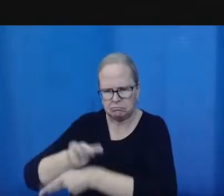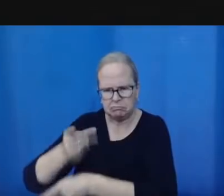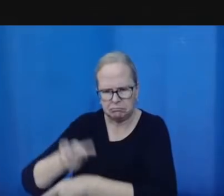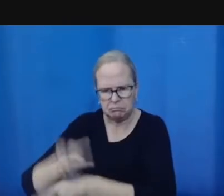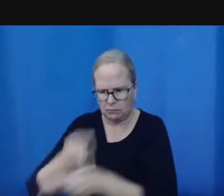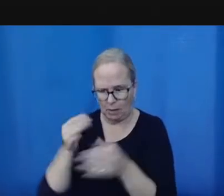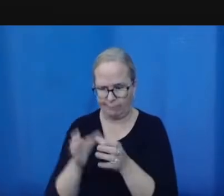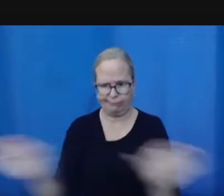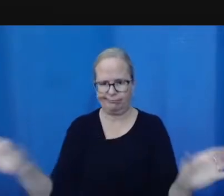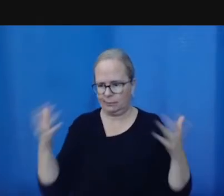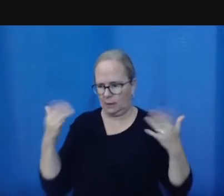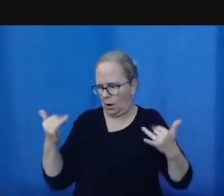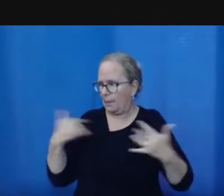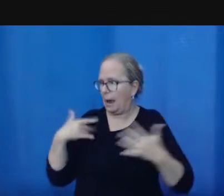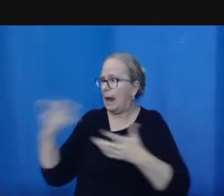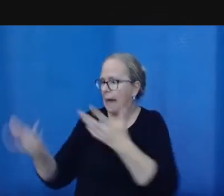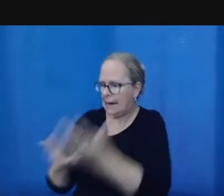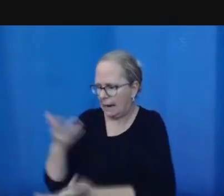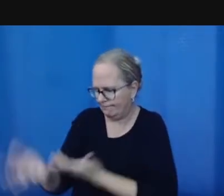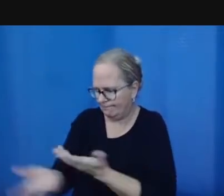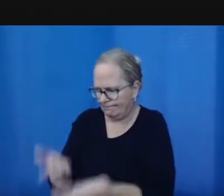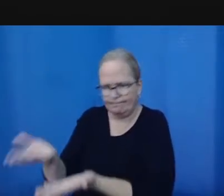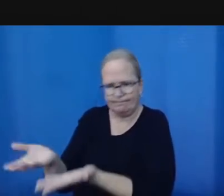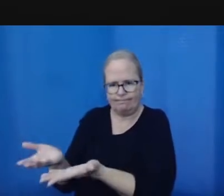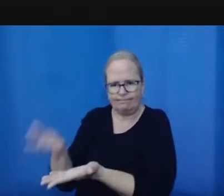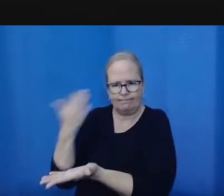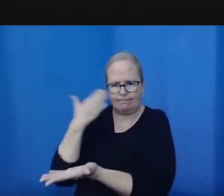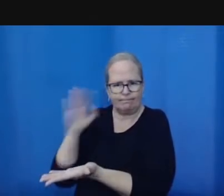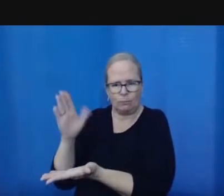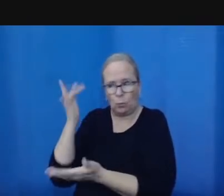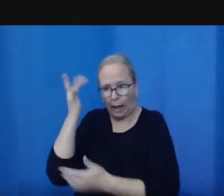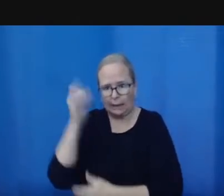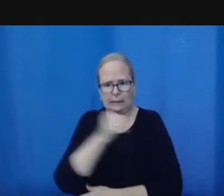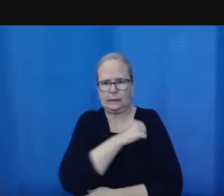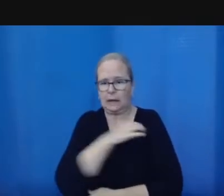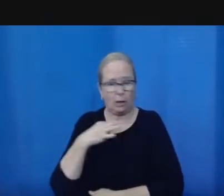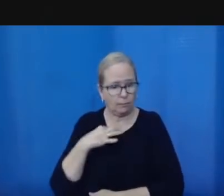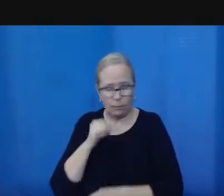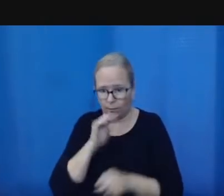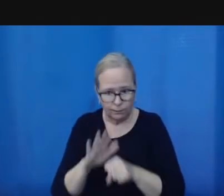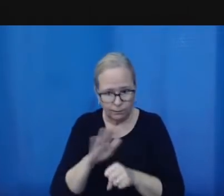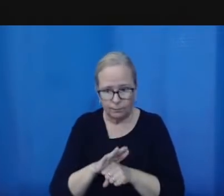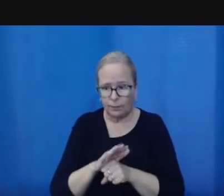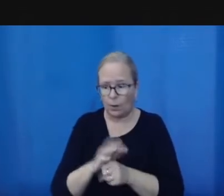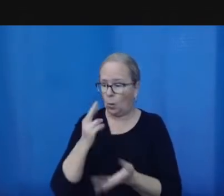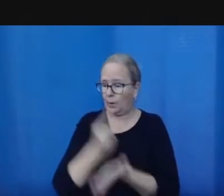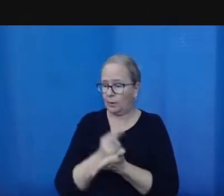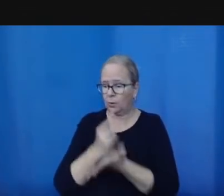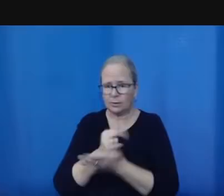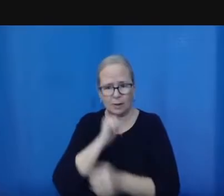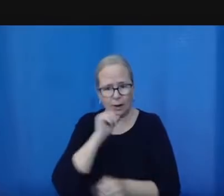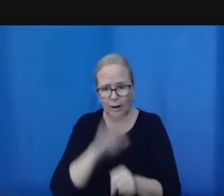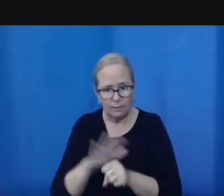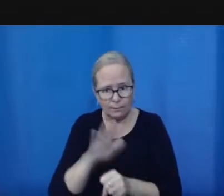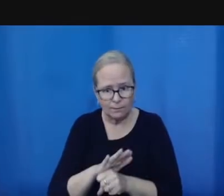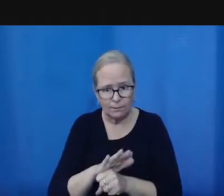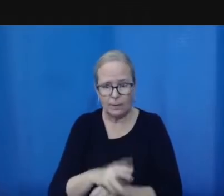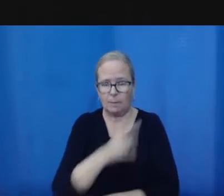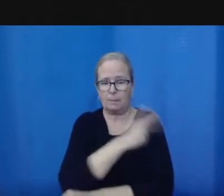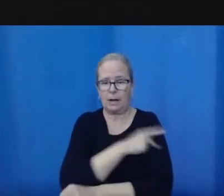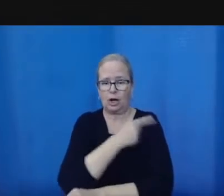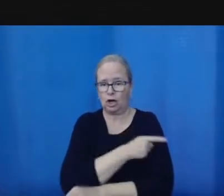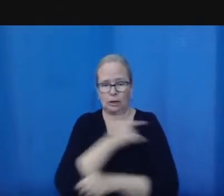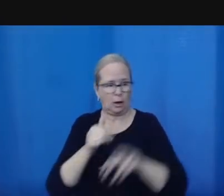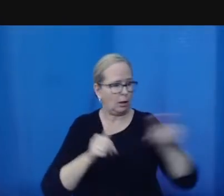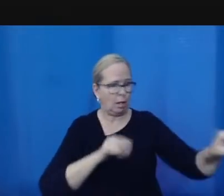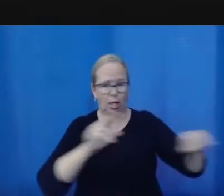And patients weren't all over the place and all the beds were everywhere and in unusual places and multiple patients in a